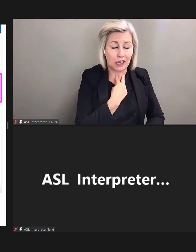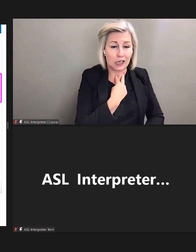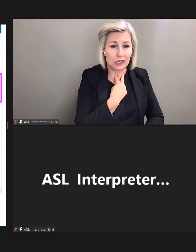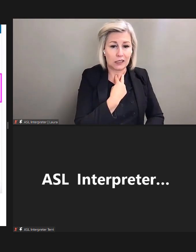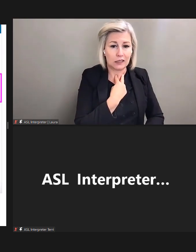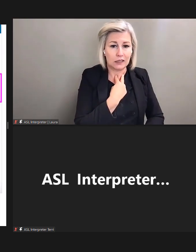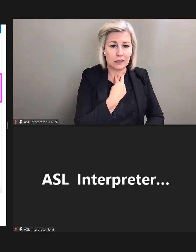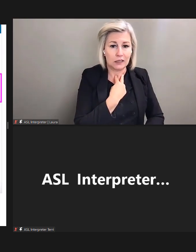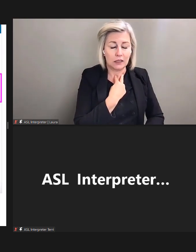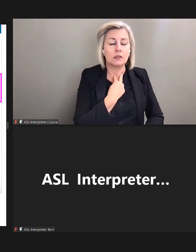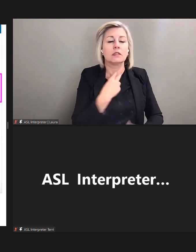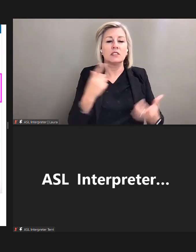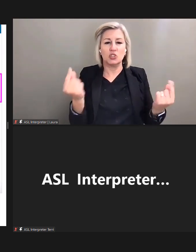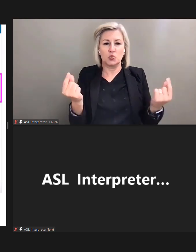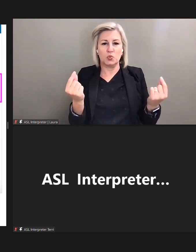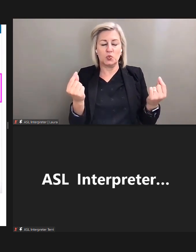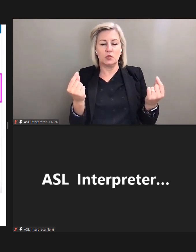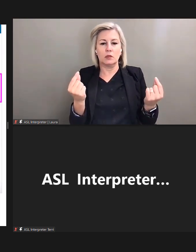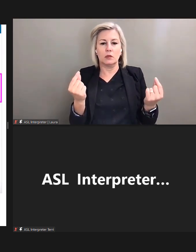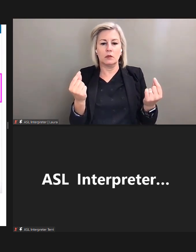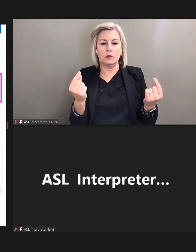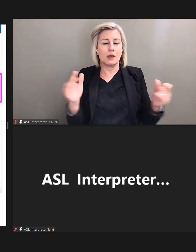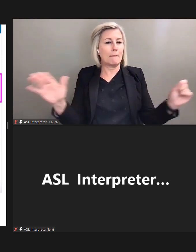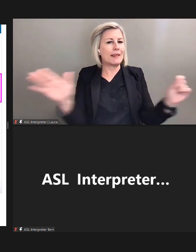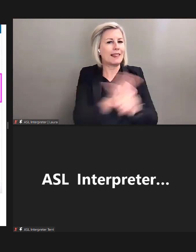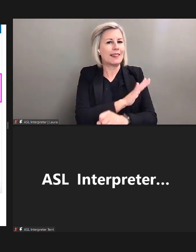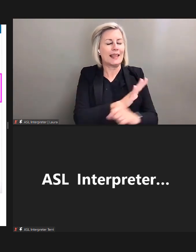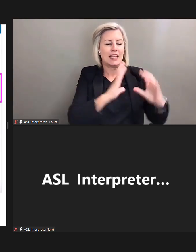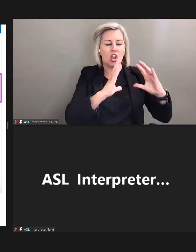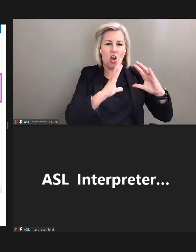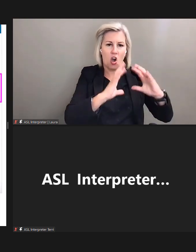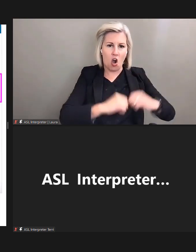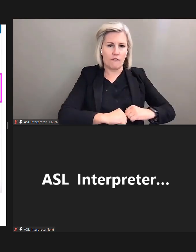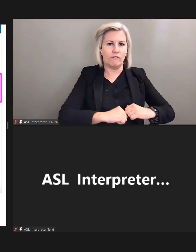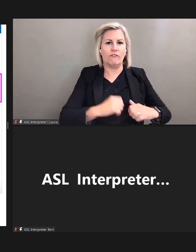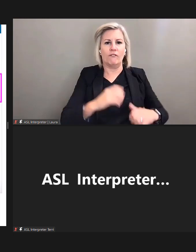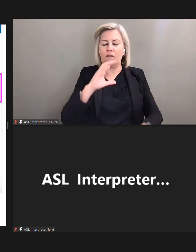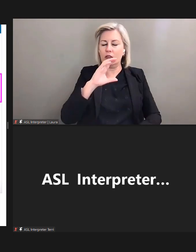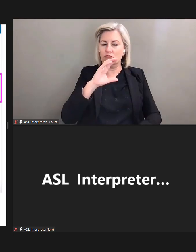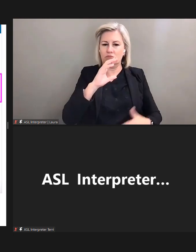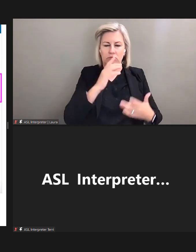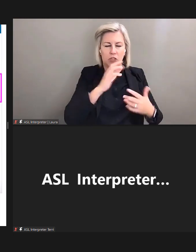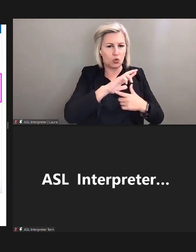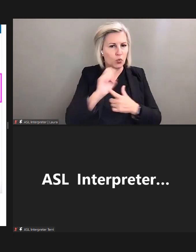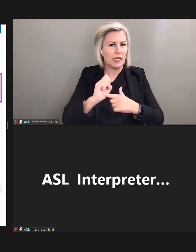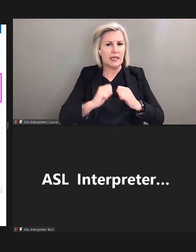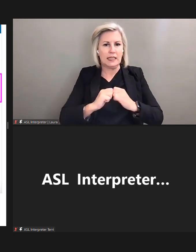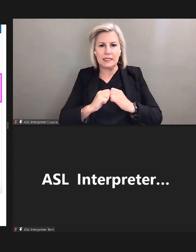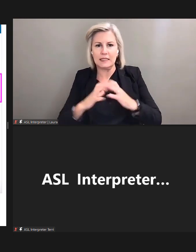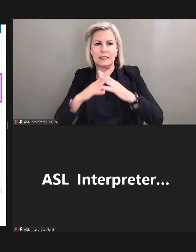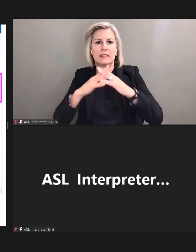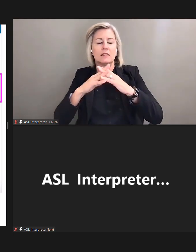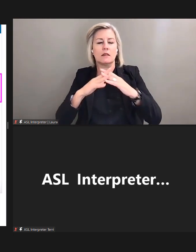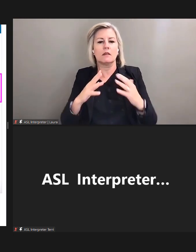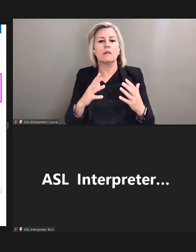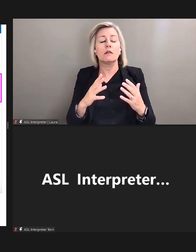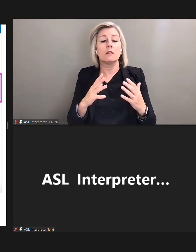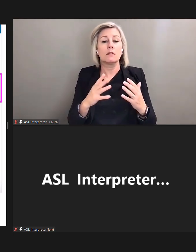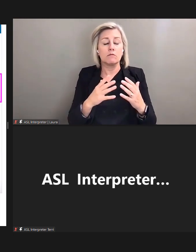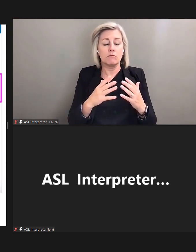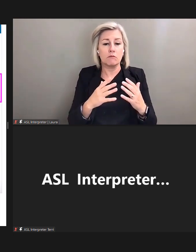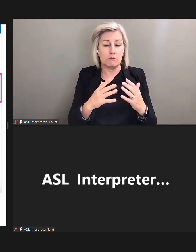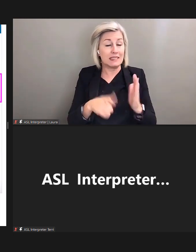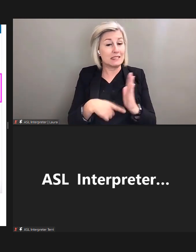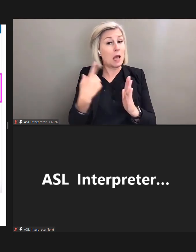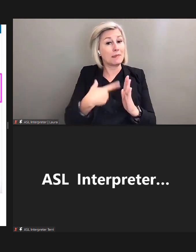And what I would do then is to completely shut it down, turn it off, and then restart it. And because